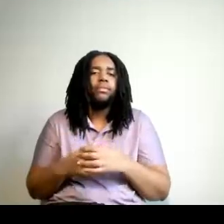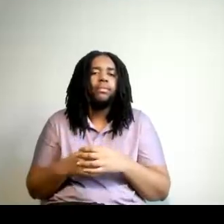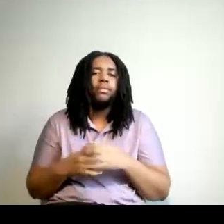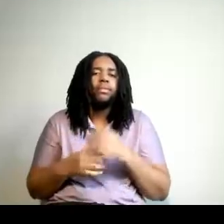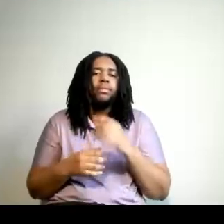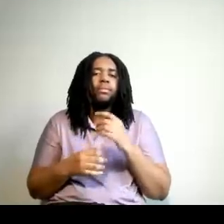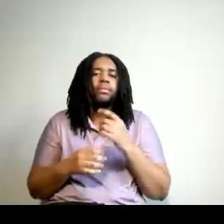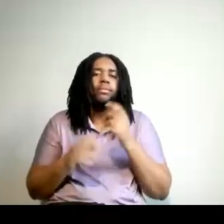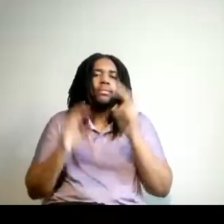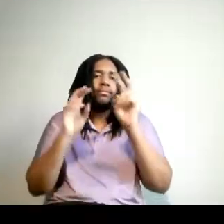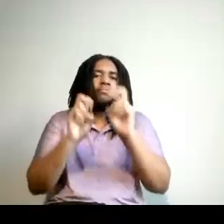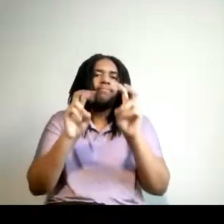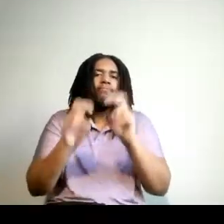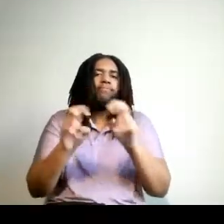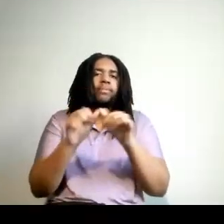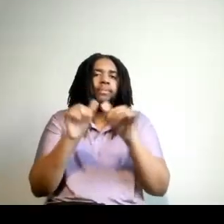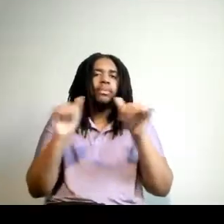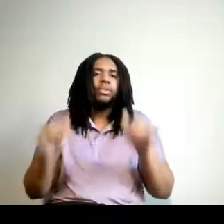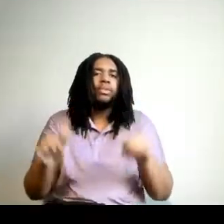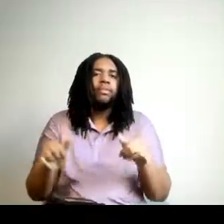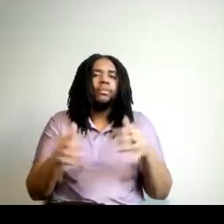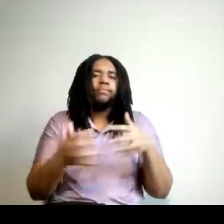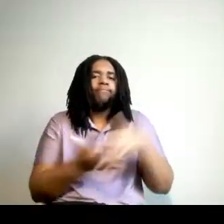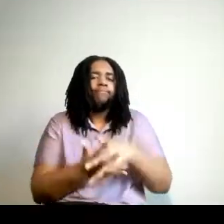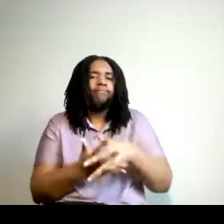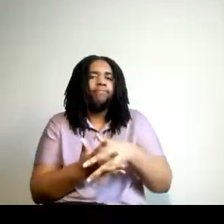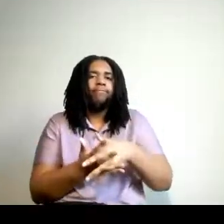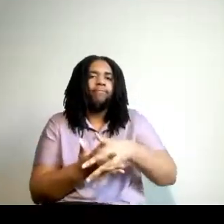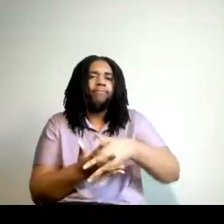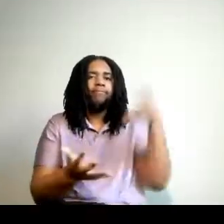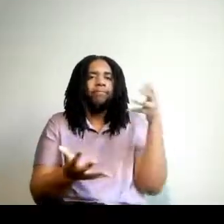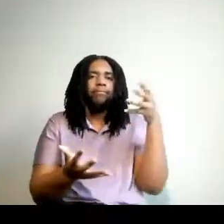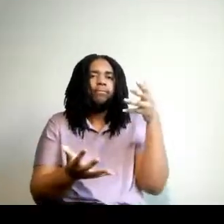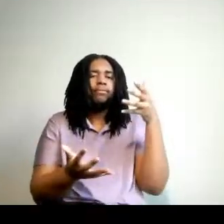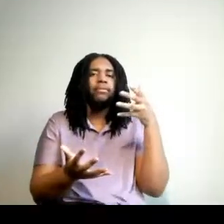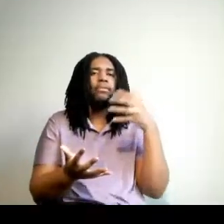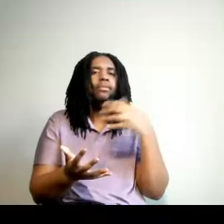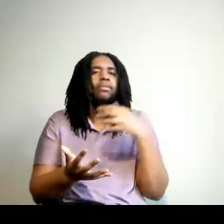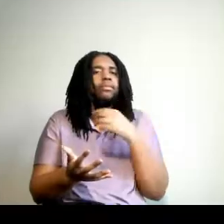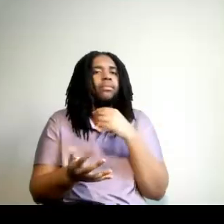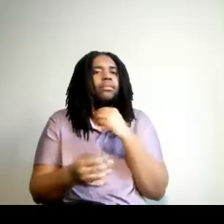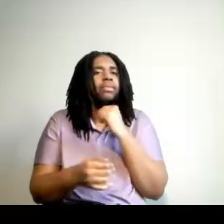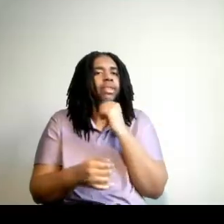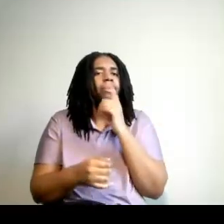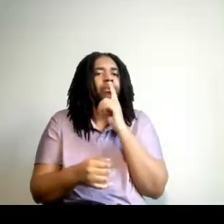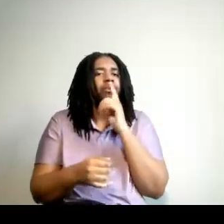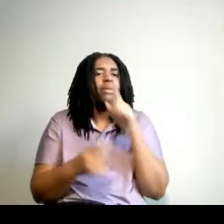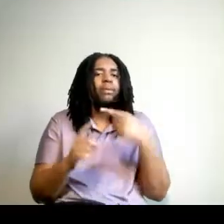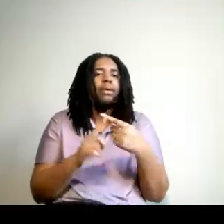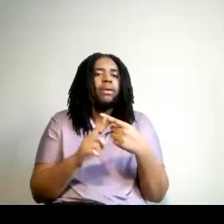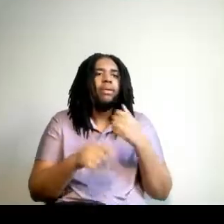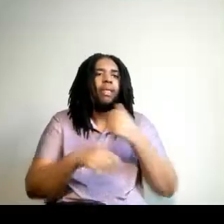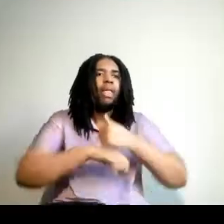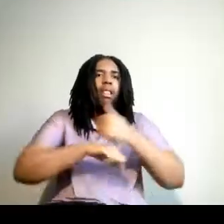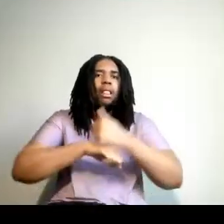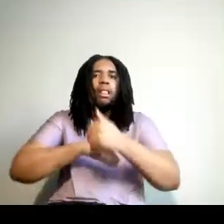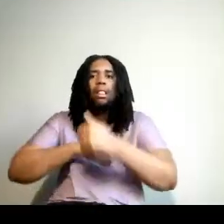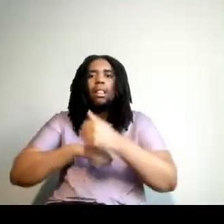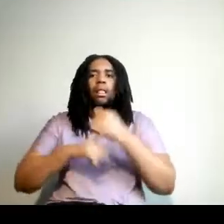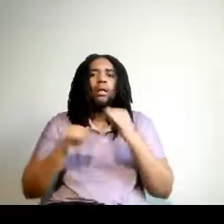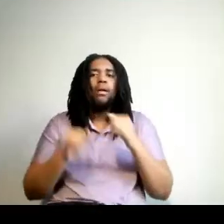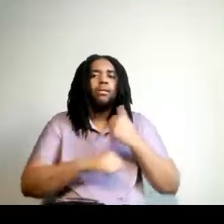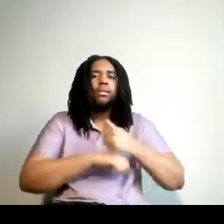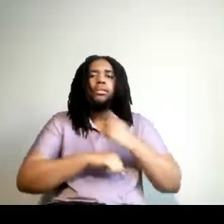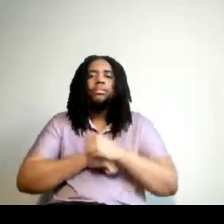deeper systemic issues that might contribute to a problem. It's not really about assigning blame to individuals. It's